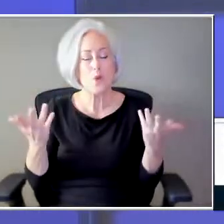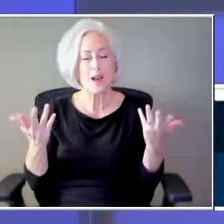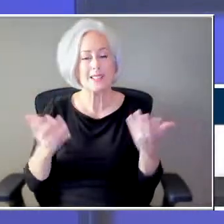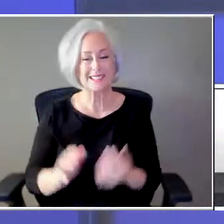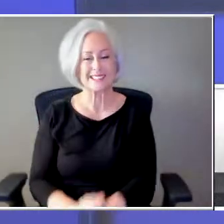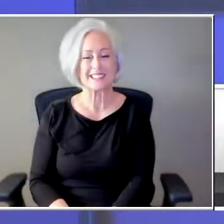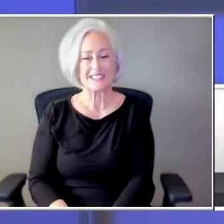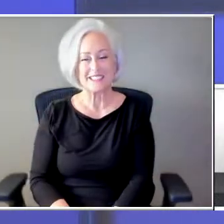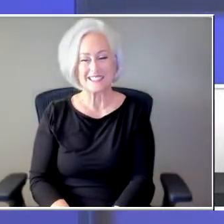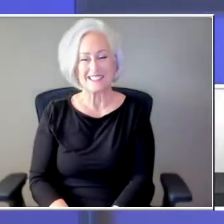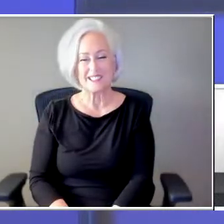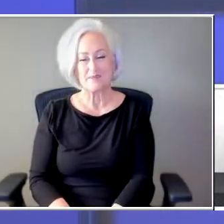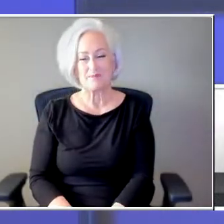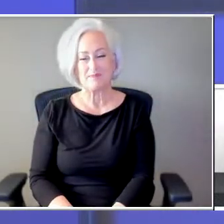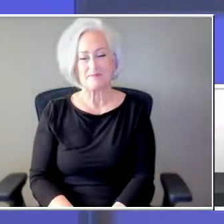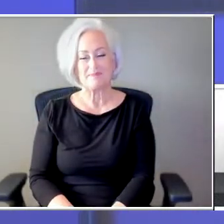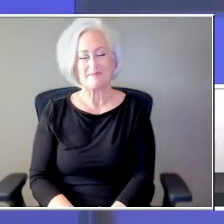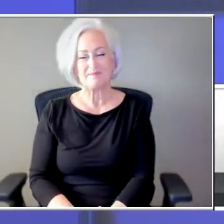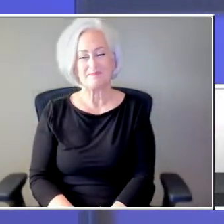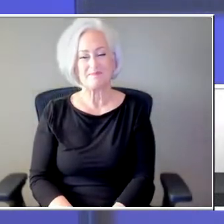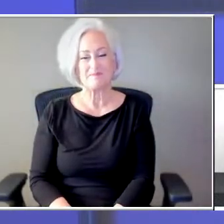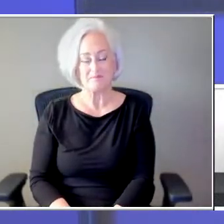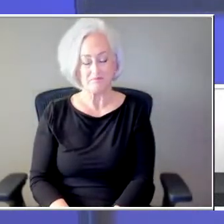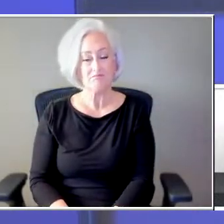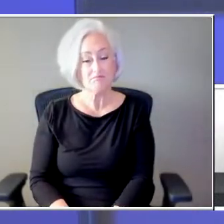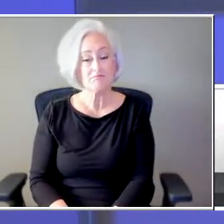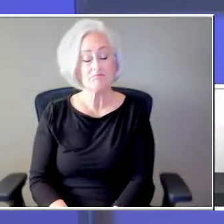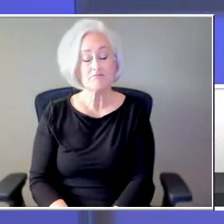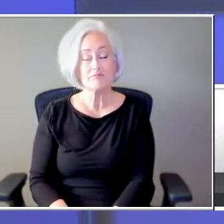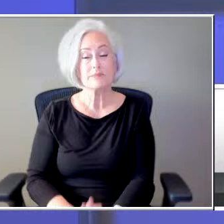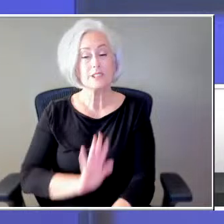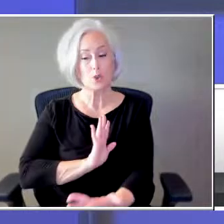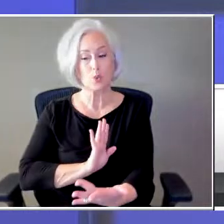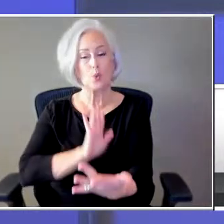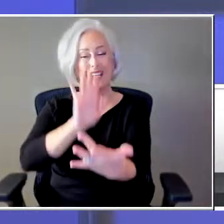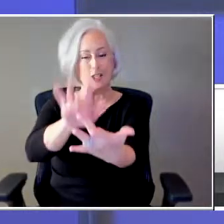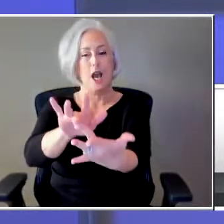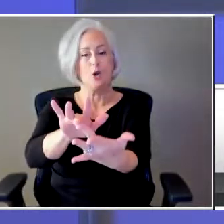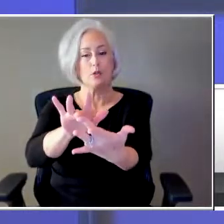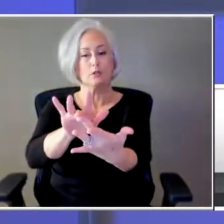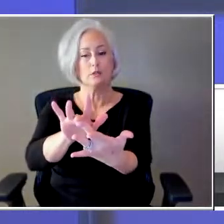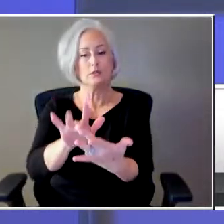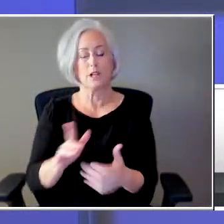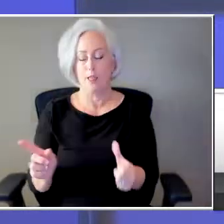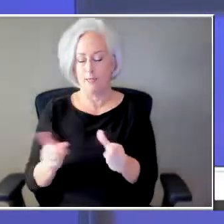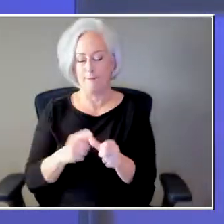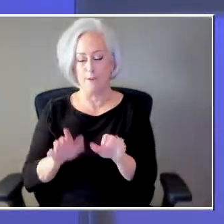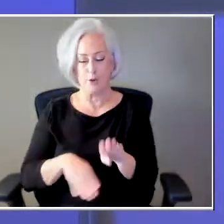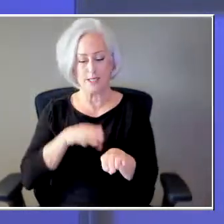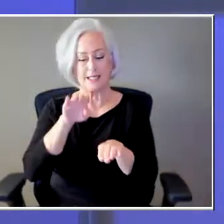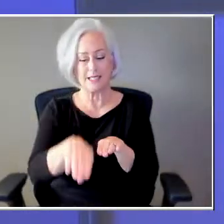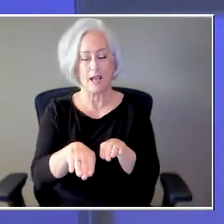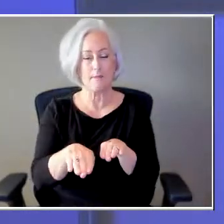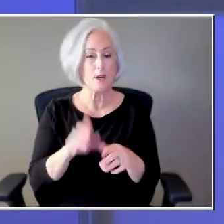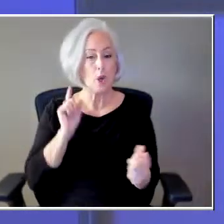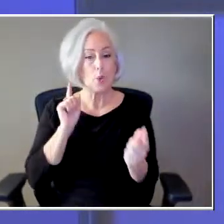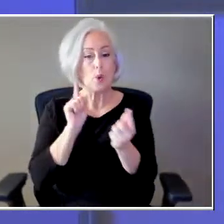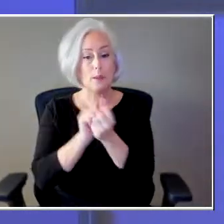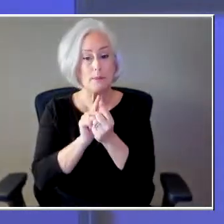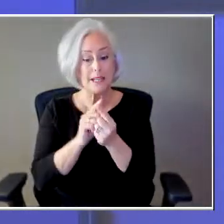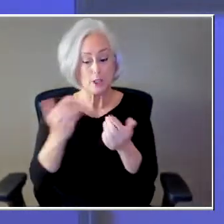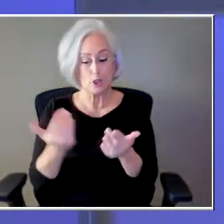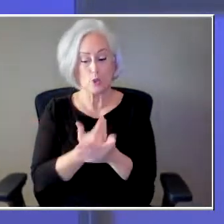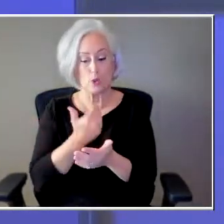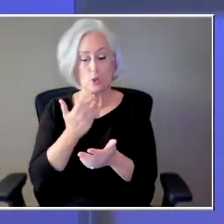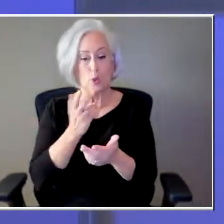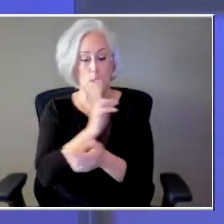takeaway is just to reach out, make that first step. We meet with new participants that come into Turning Point and they're not